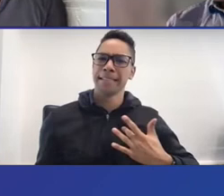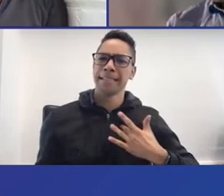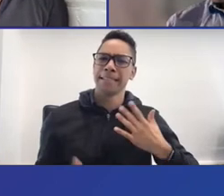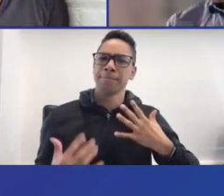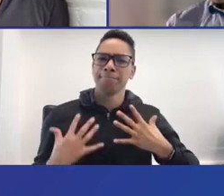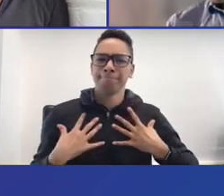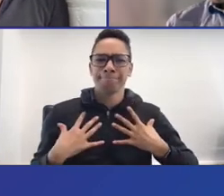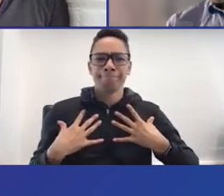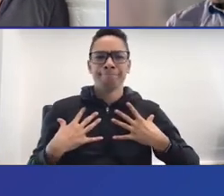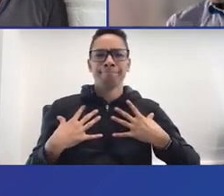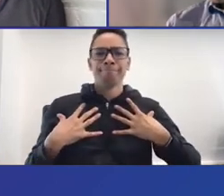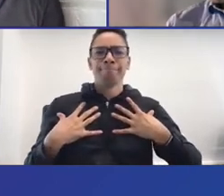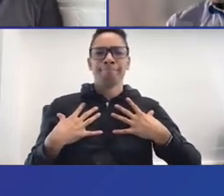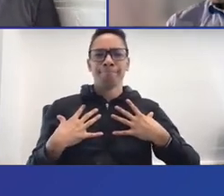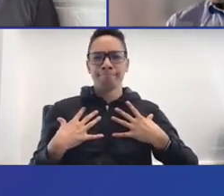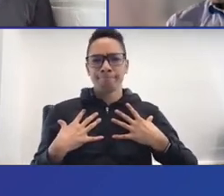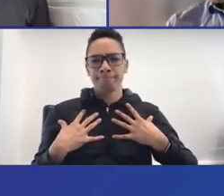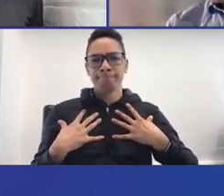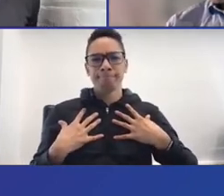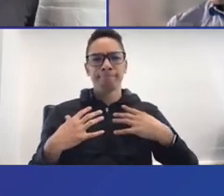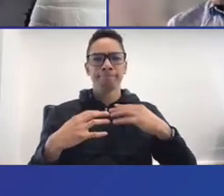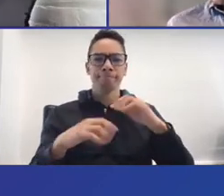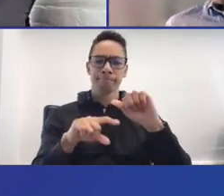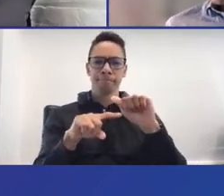this as a practice,